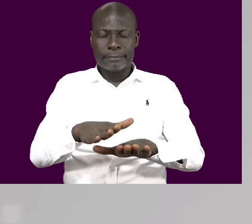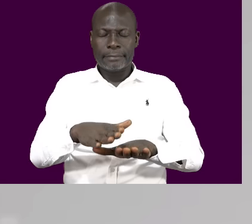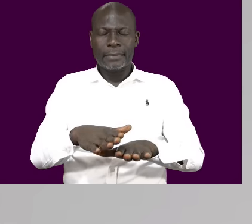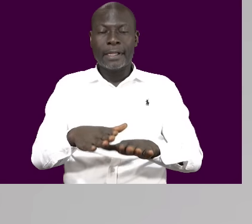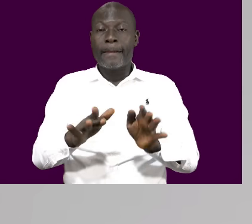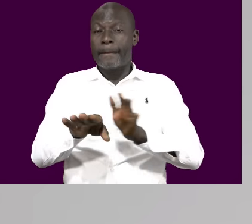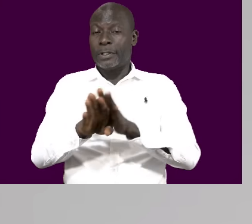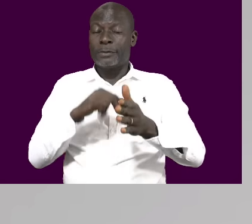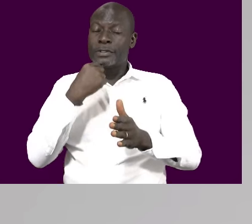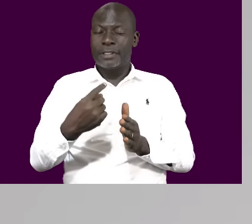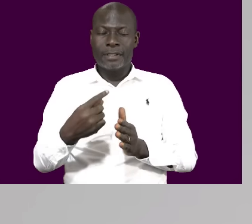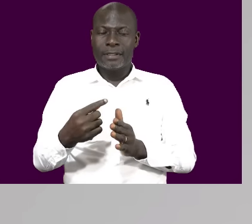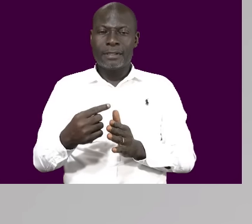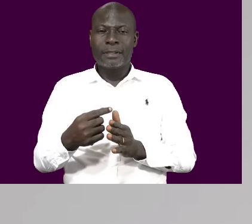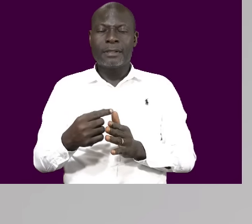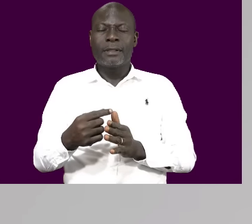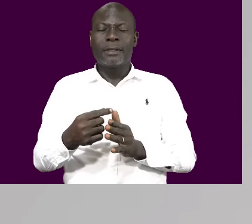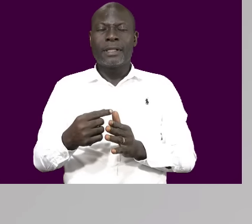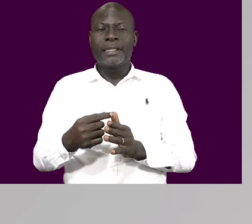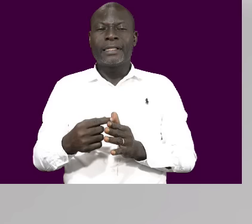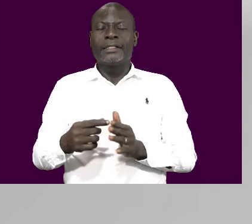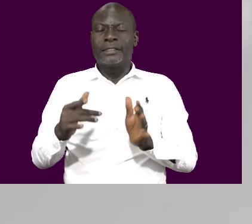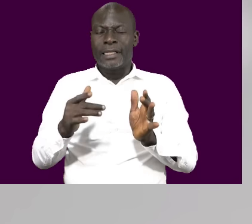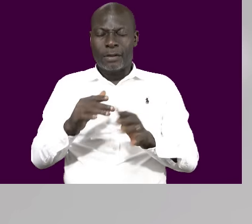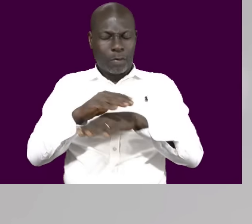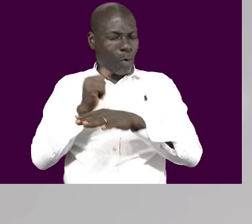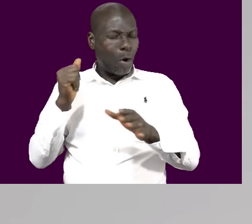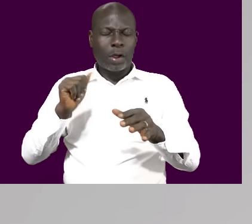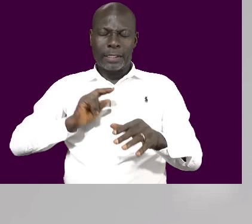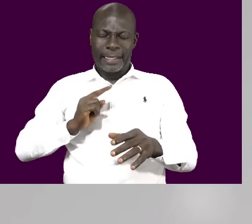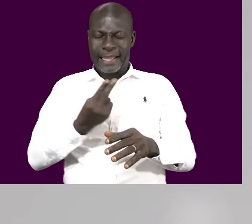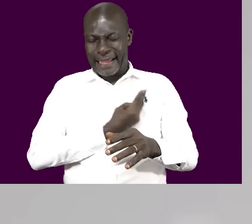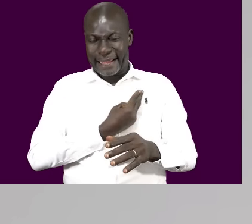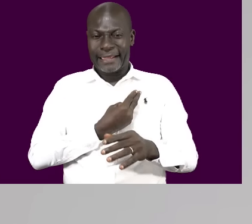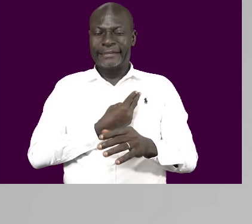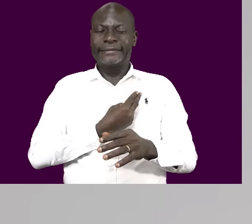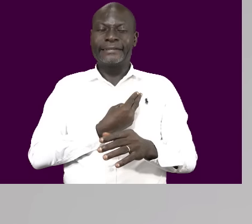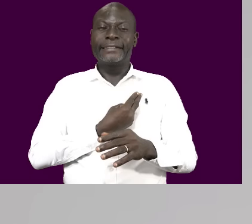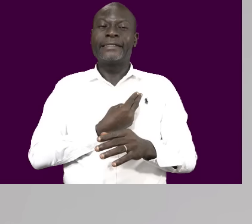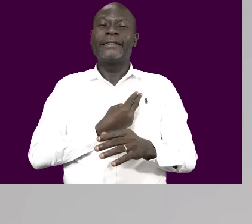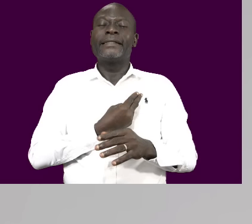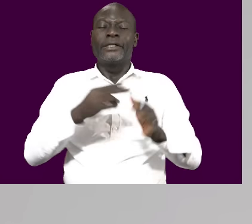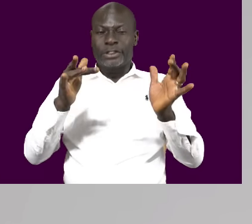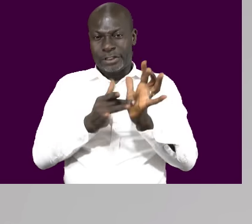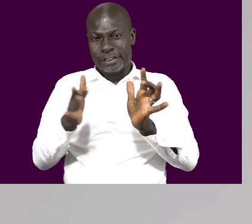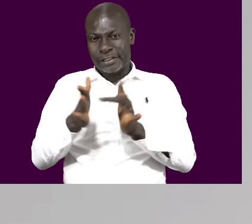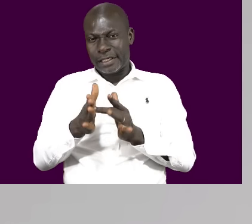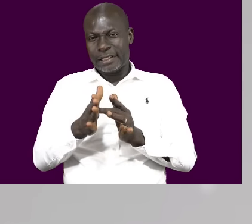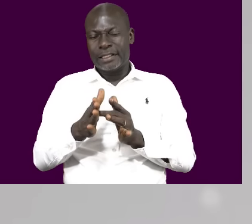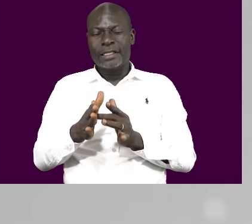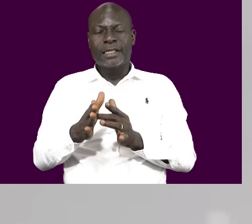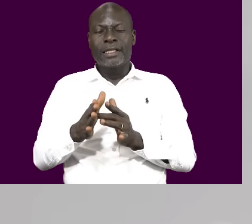Bible said, na we mu en wo bo din efre yen ejidifo. Say Jesus Christ no ayedi na chi